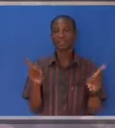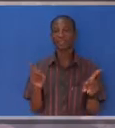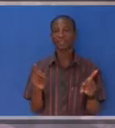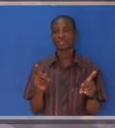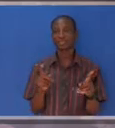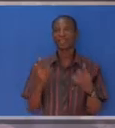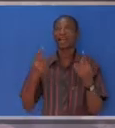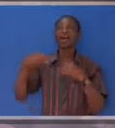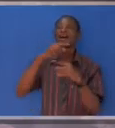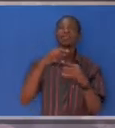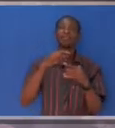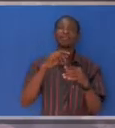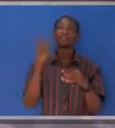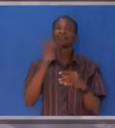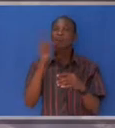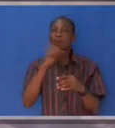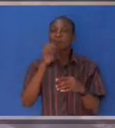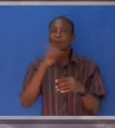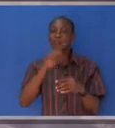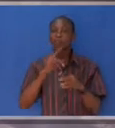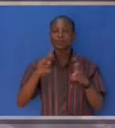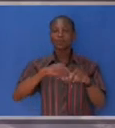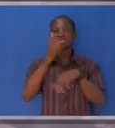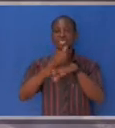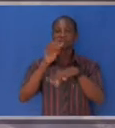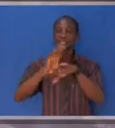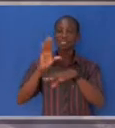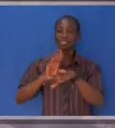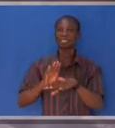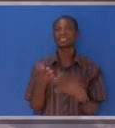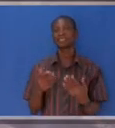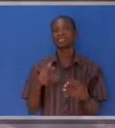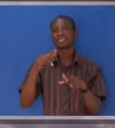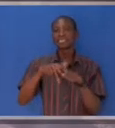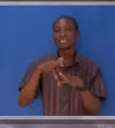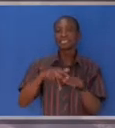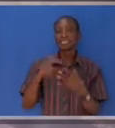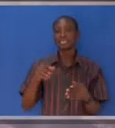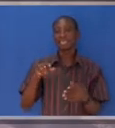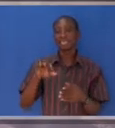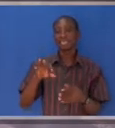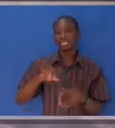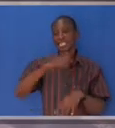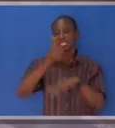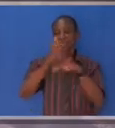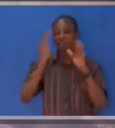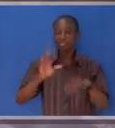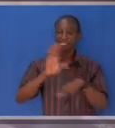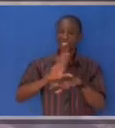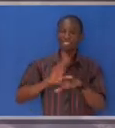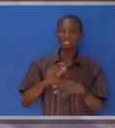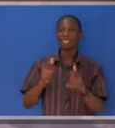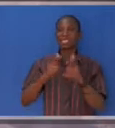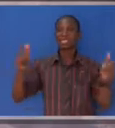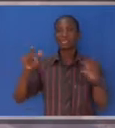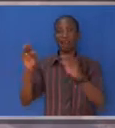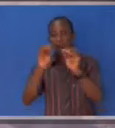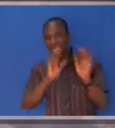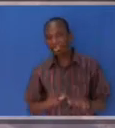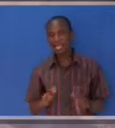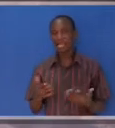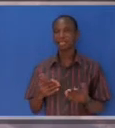omo nam na da kwan so ate nsori na won a na omo ye founders and general overseers na omo ye won hihye